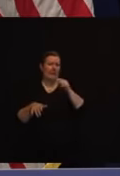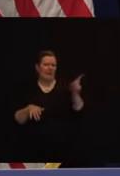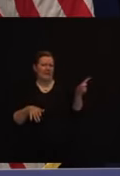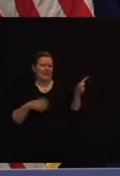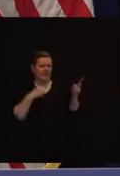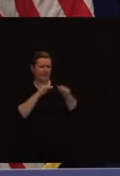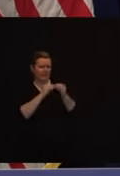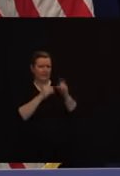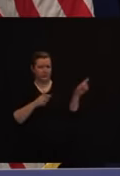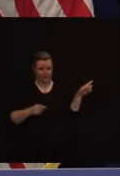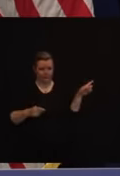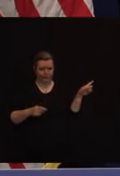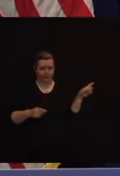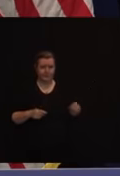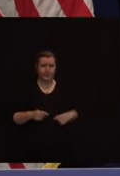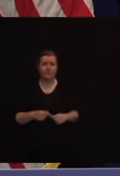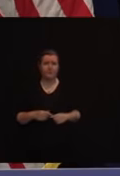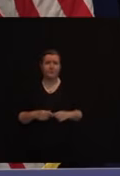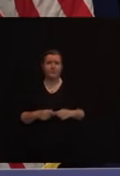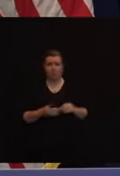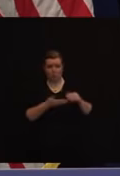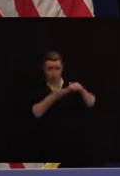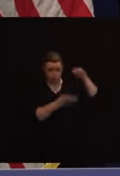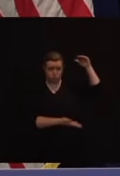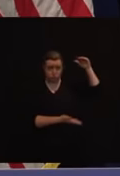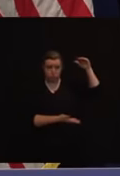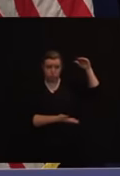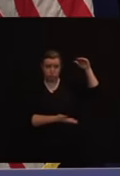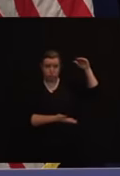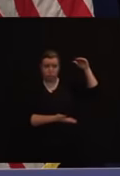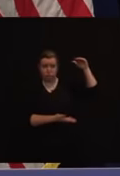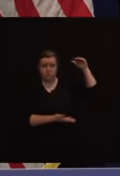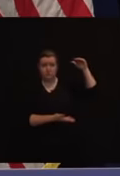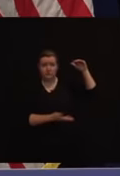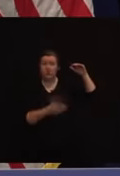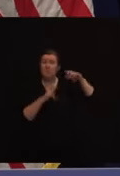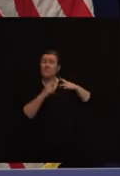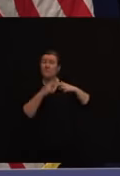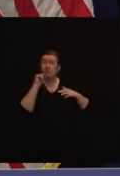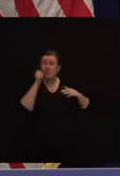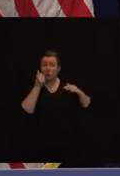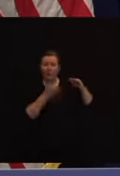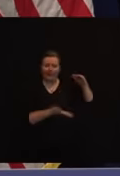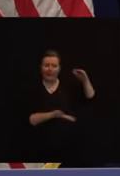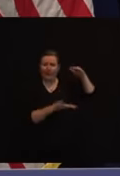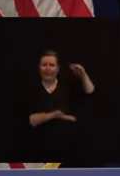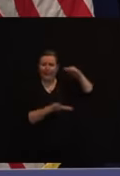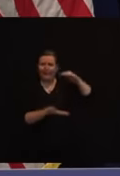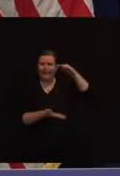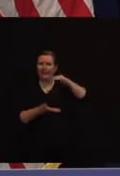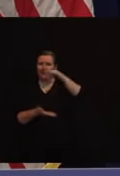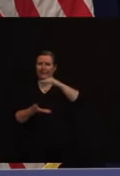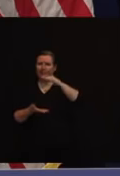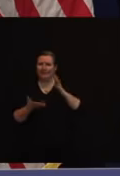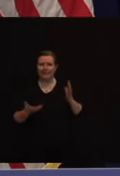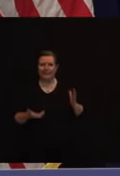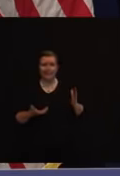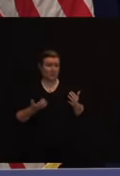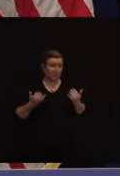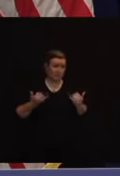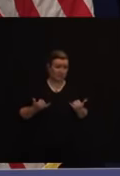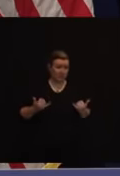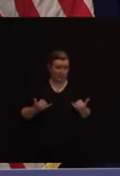a movie, not a snapshot. So just what it looks like today is not going to have any semblance to what it may look like a week from now. I was